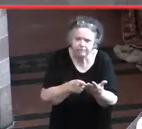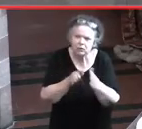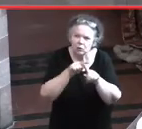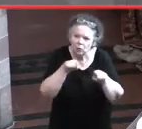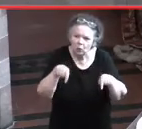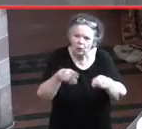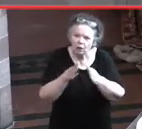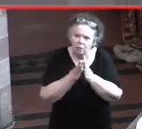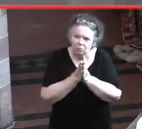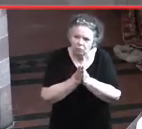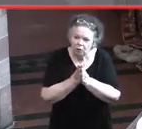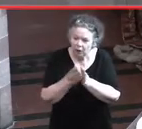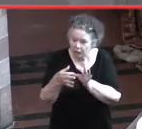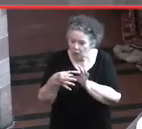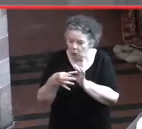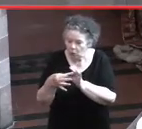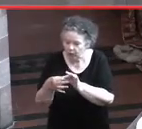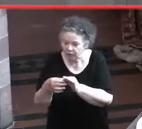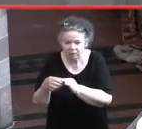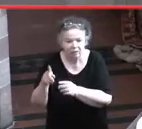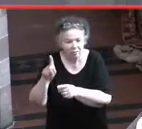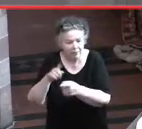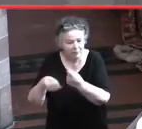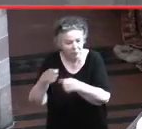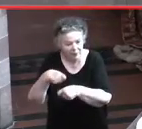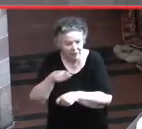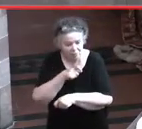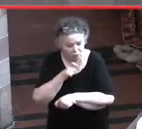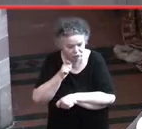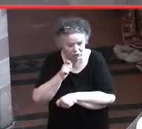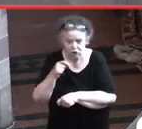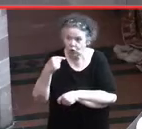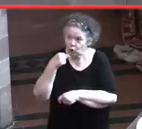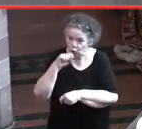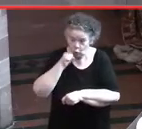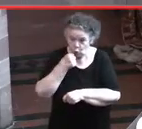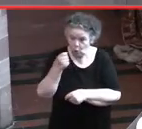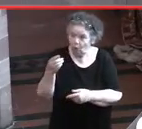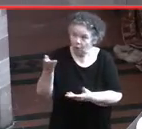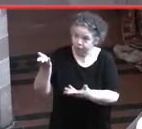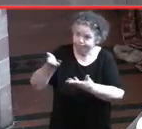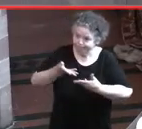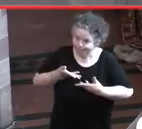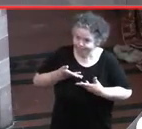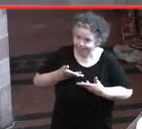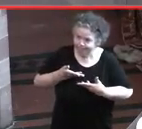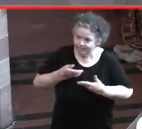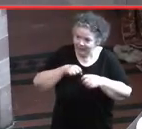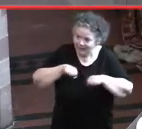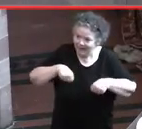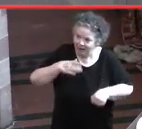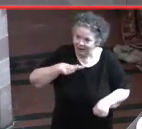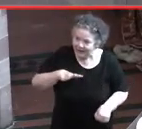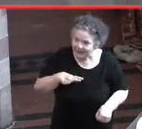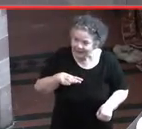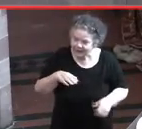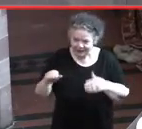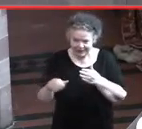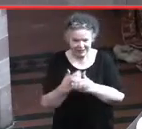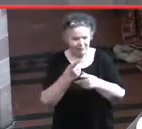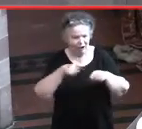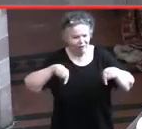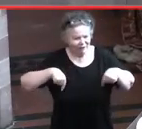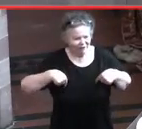along with the ordinance, you might speak to us in our need, inspire us